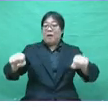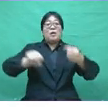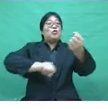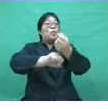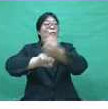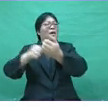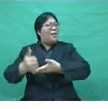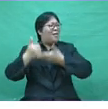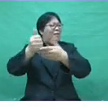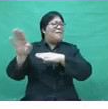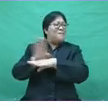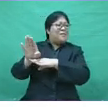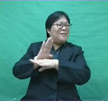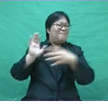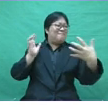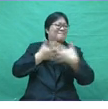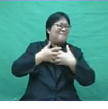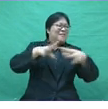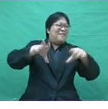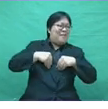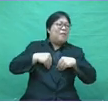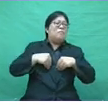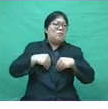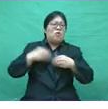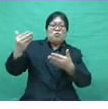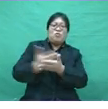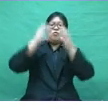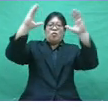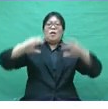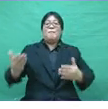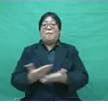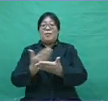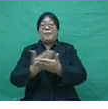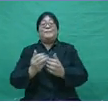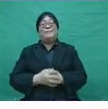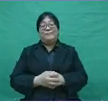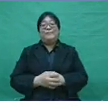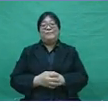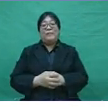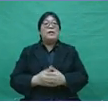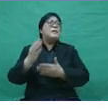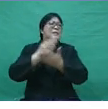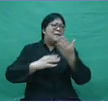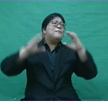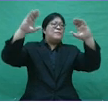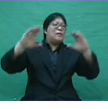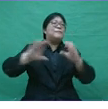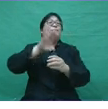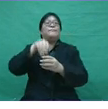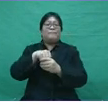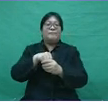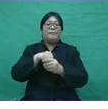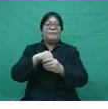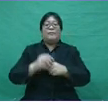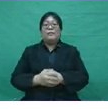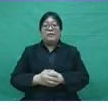help businesses adapt and grow in the new norm operating landscape. Some measures include the